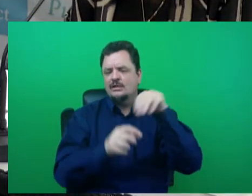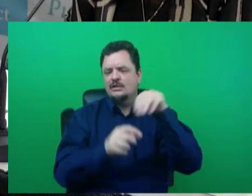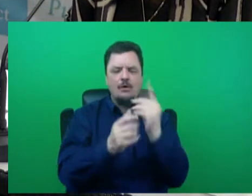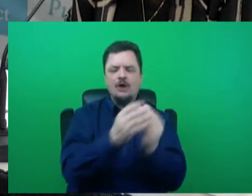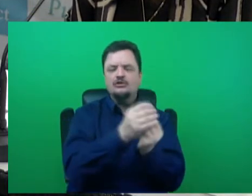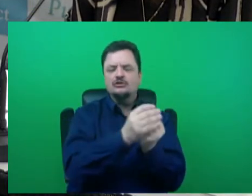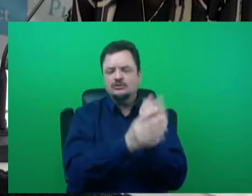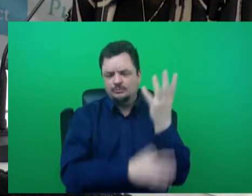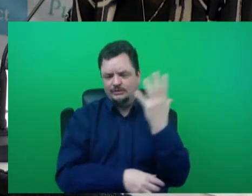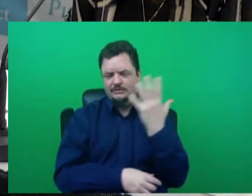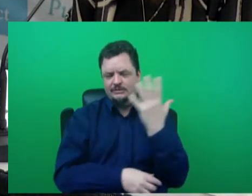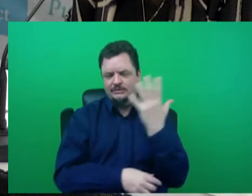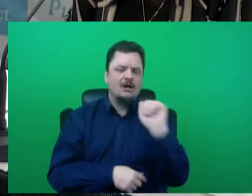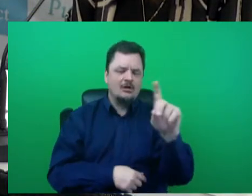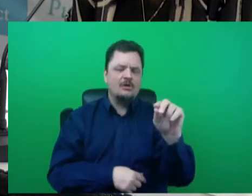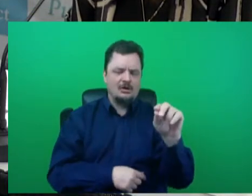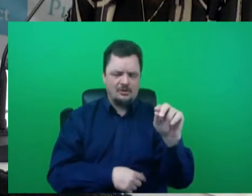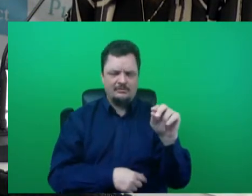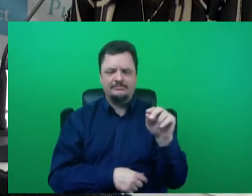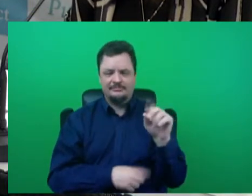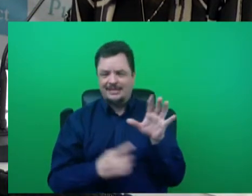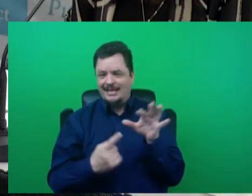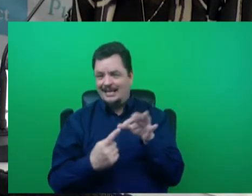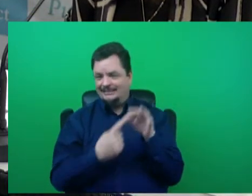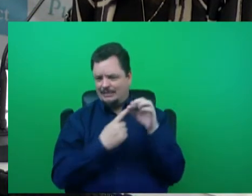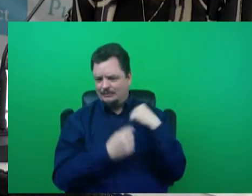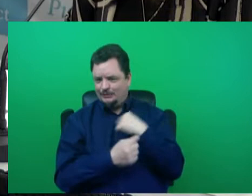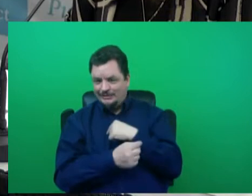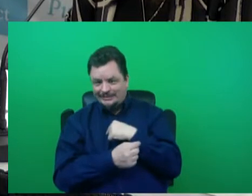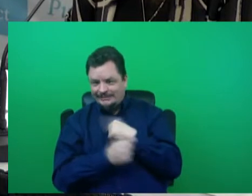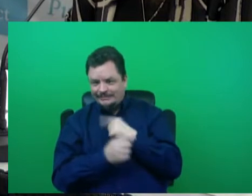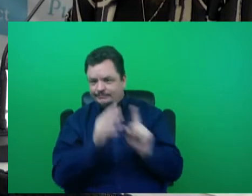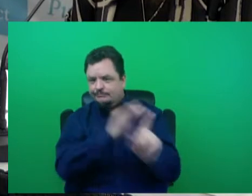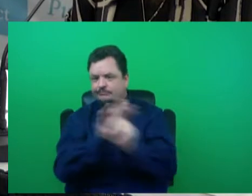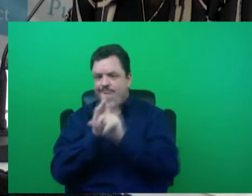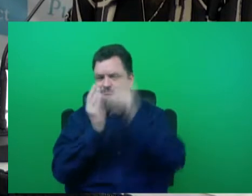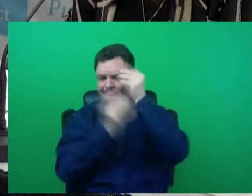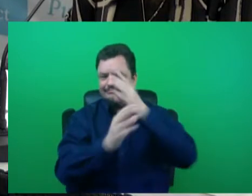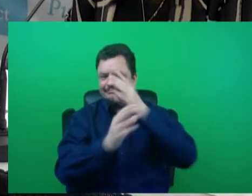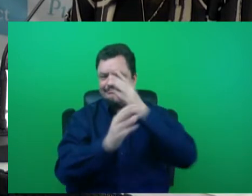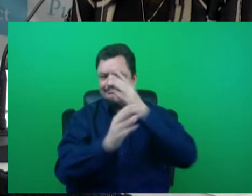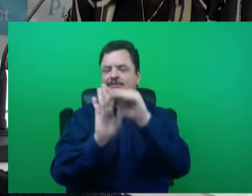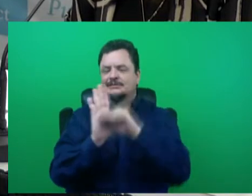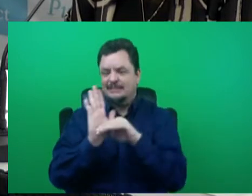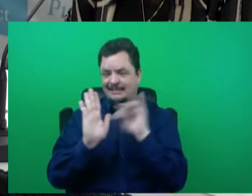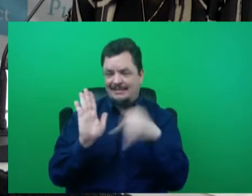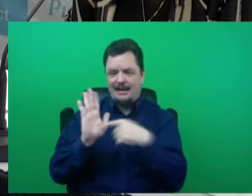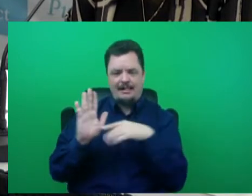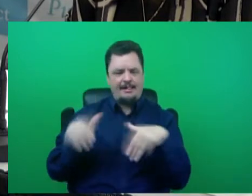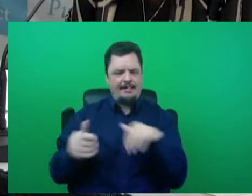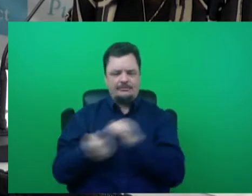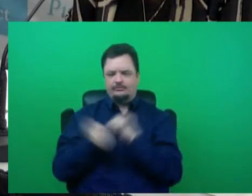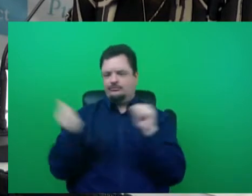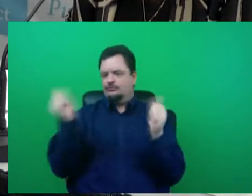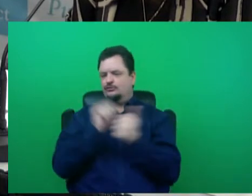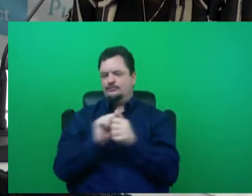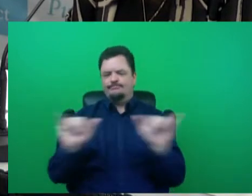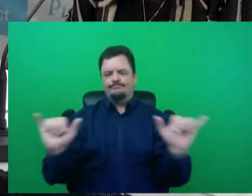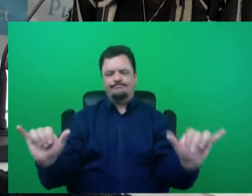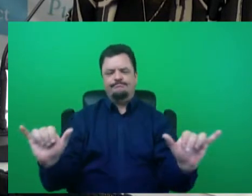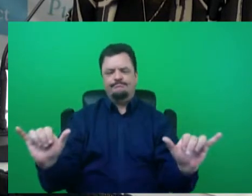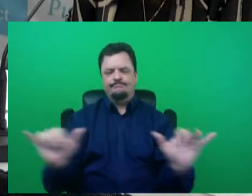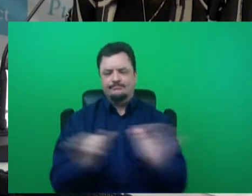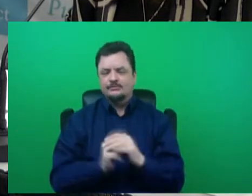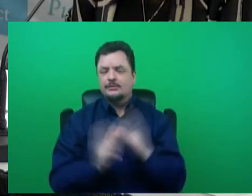listing of the meeting dates, which have not changed. Special meetings of the Board of Health will be scheduled as